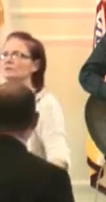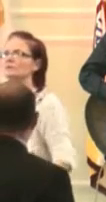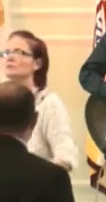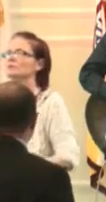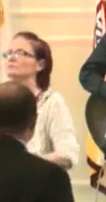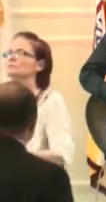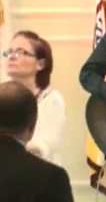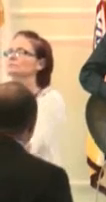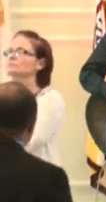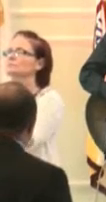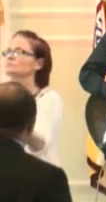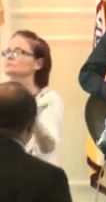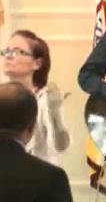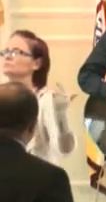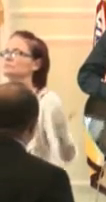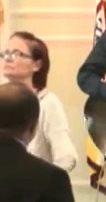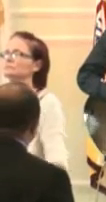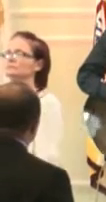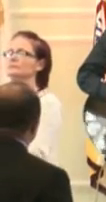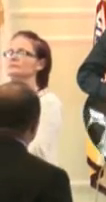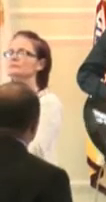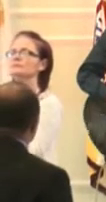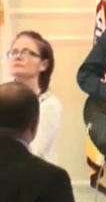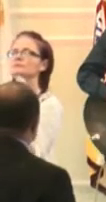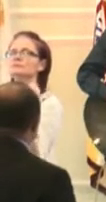home. We welcome you